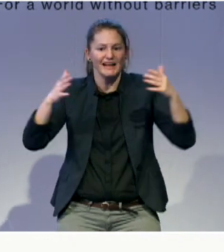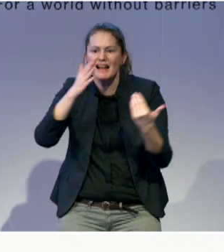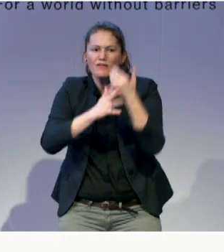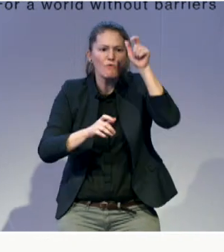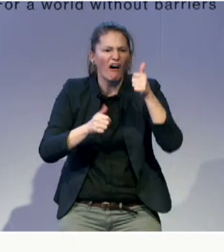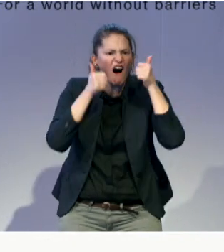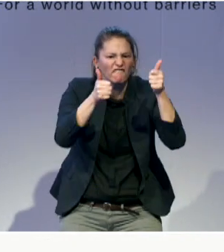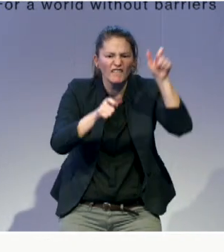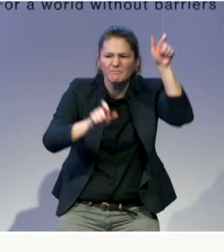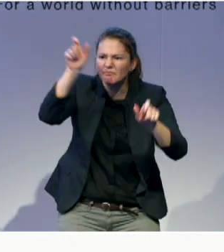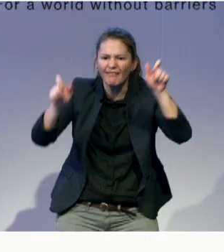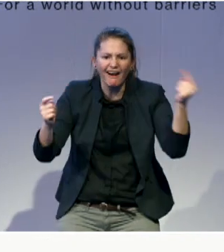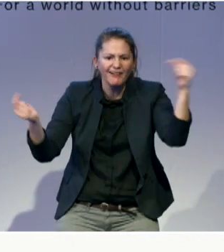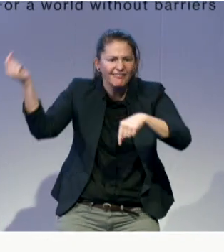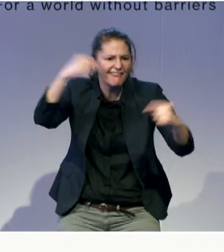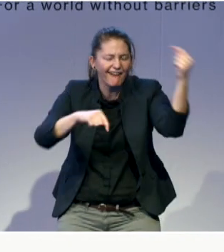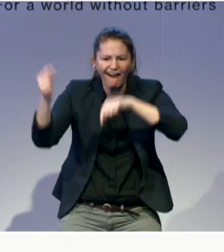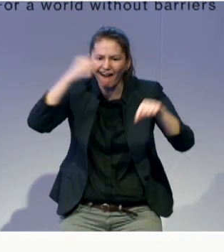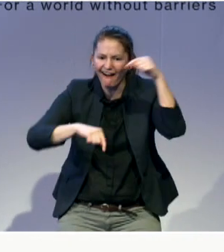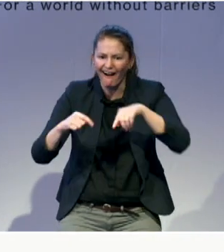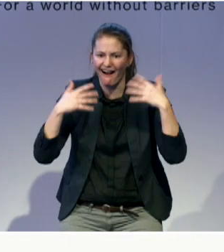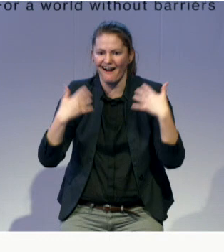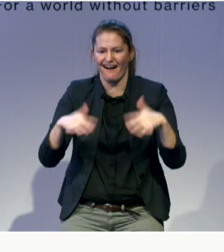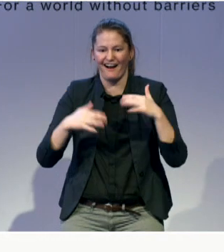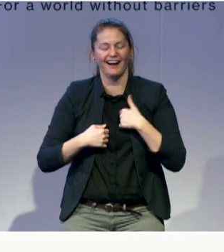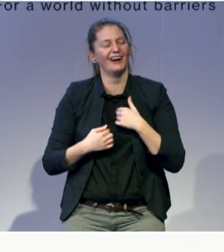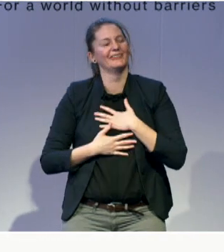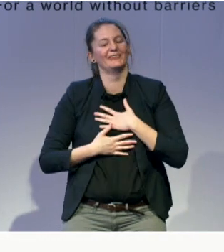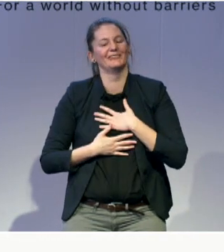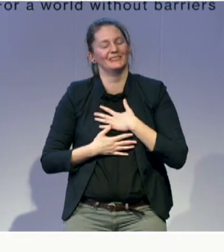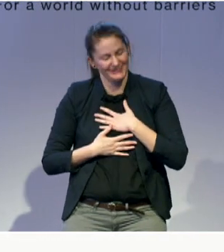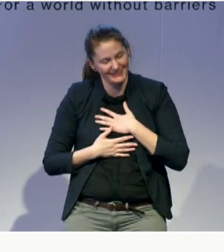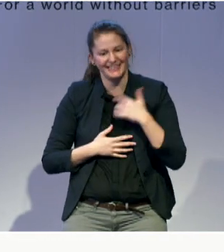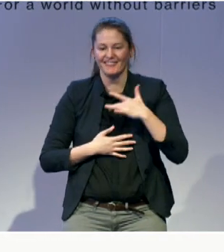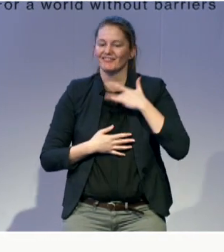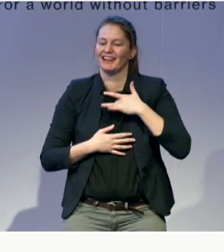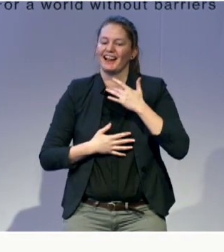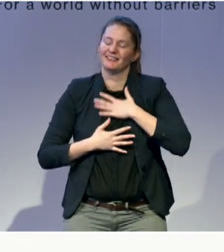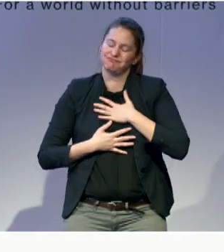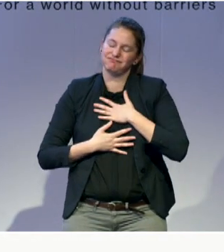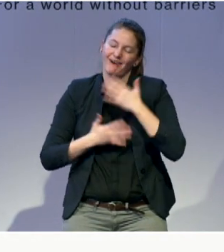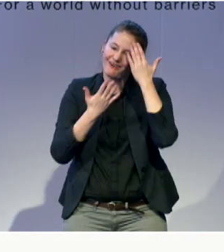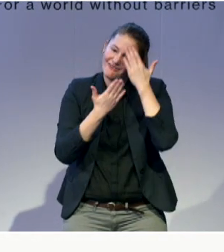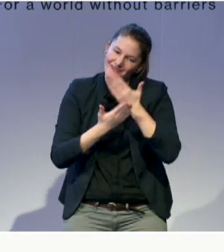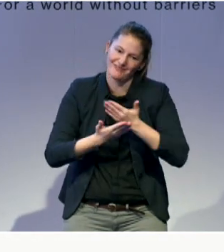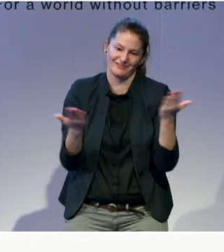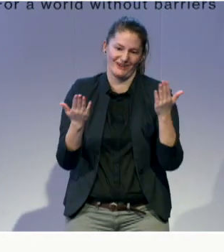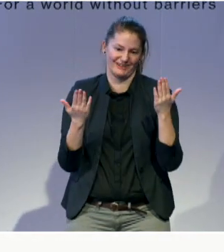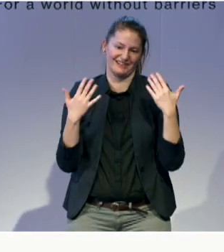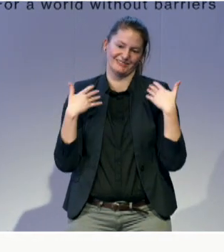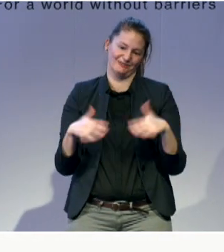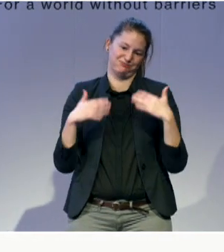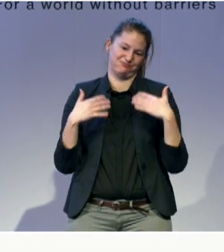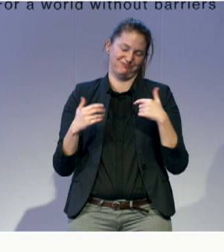is a really big deal. And it is always an honor to stand here with you, and you let me,